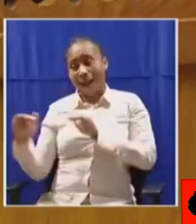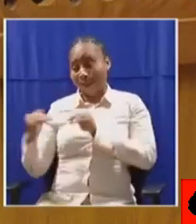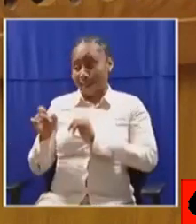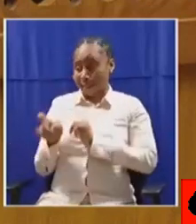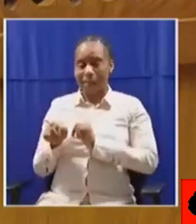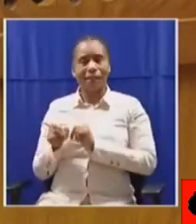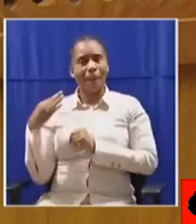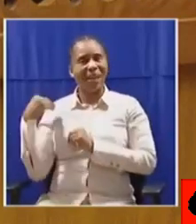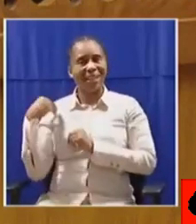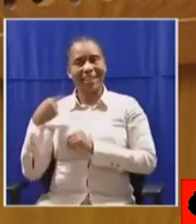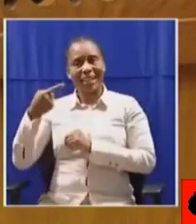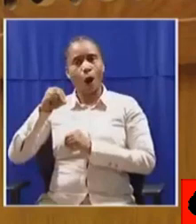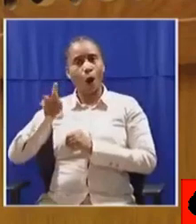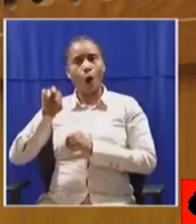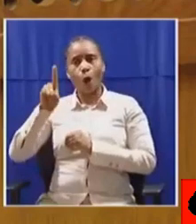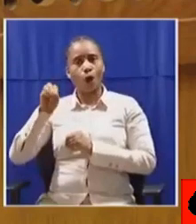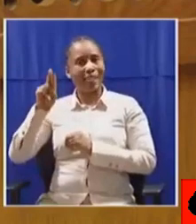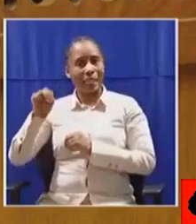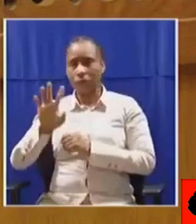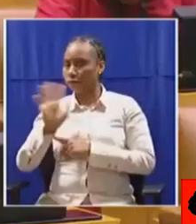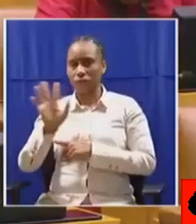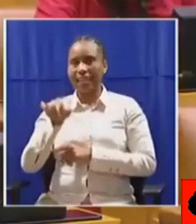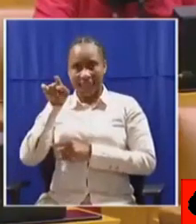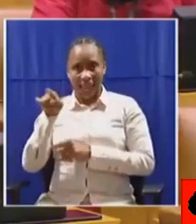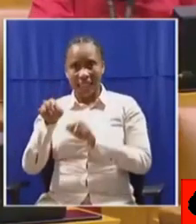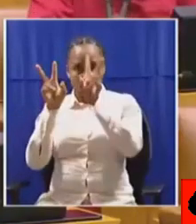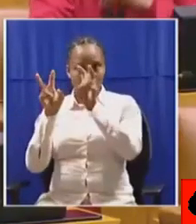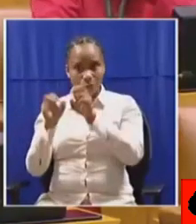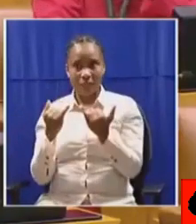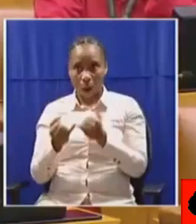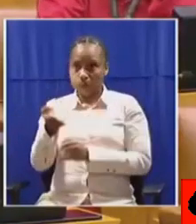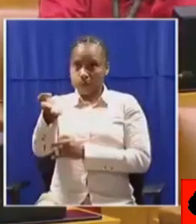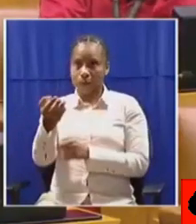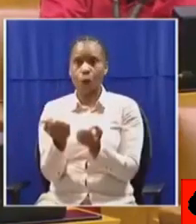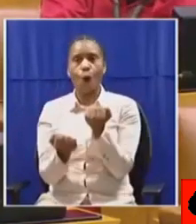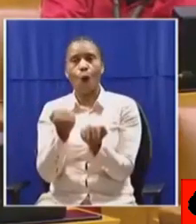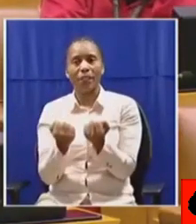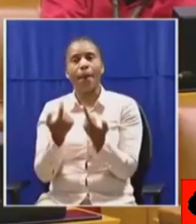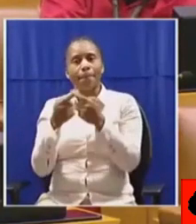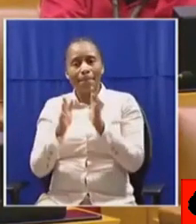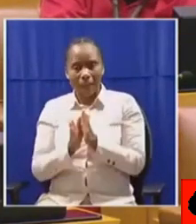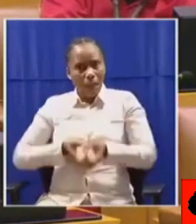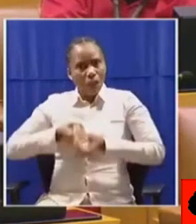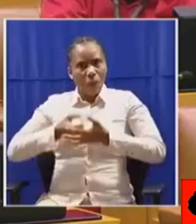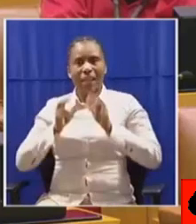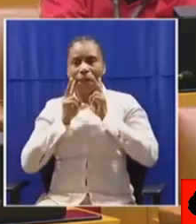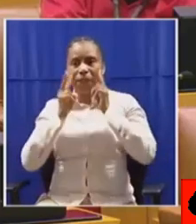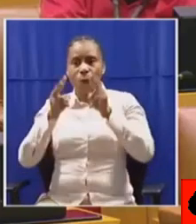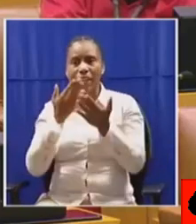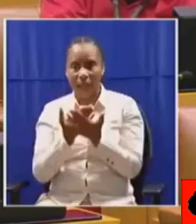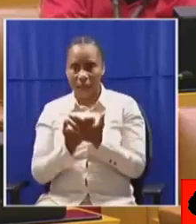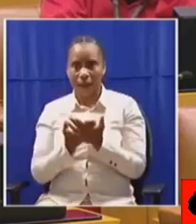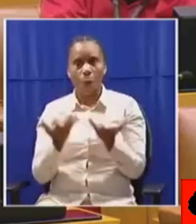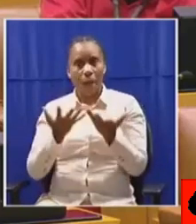That is a matter that is now before the courts. But I can express a view on the character of the